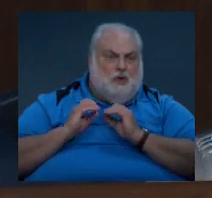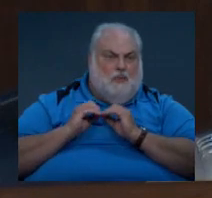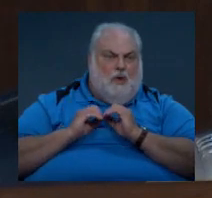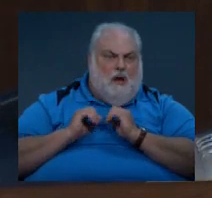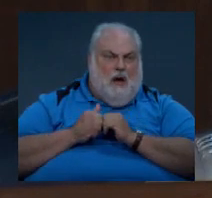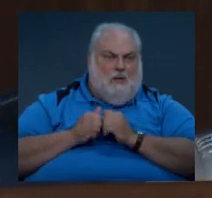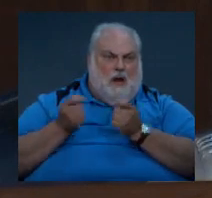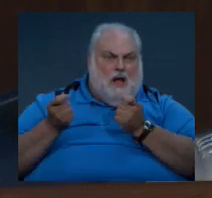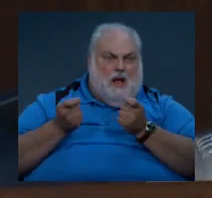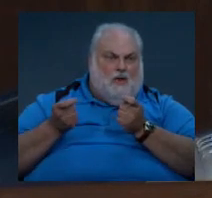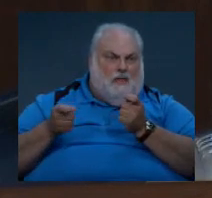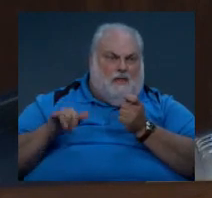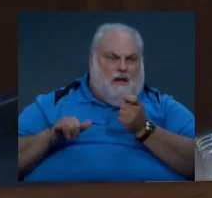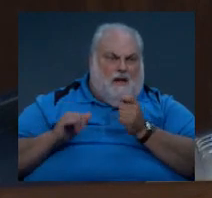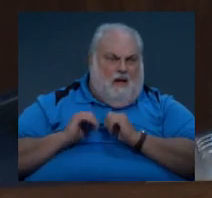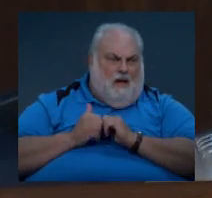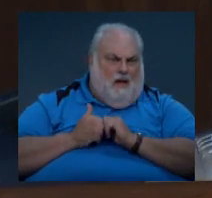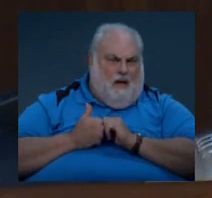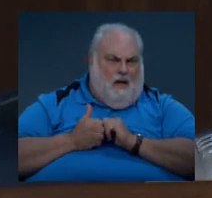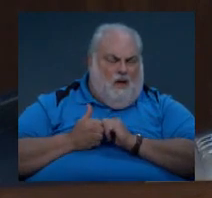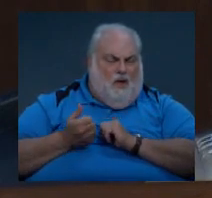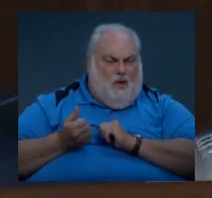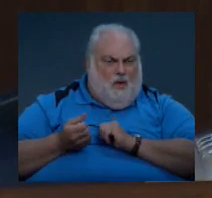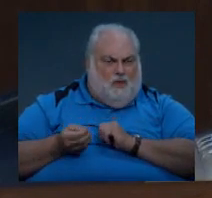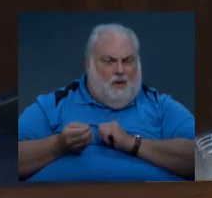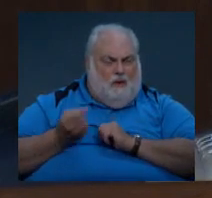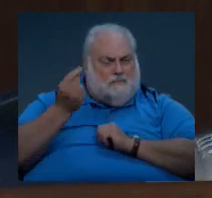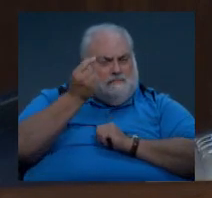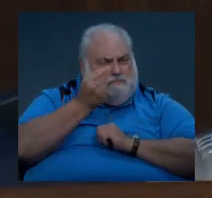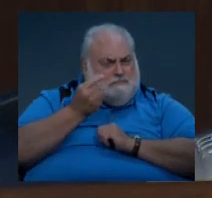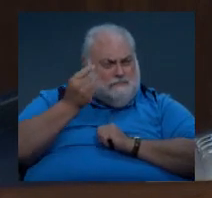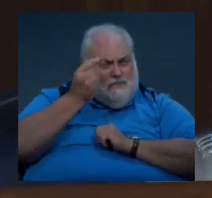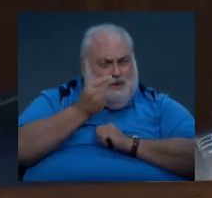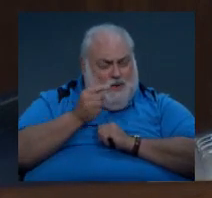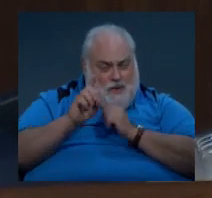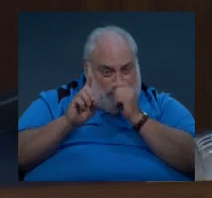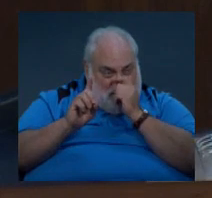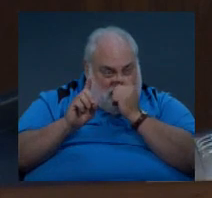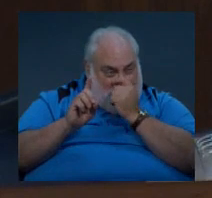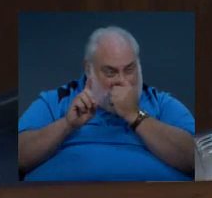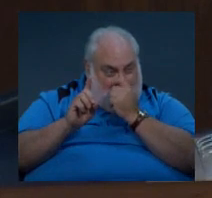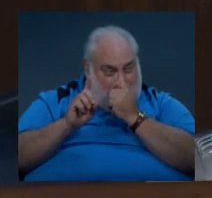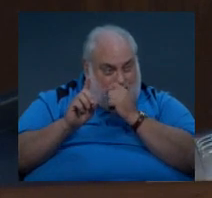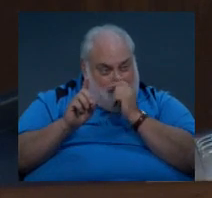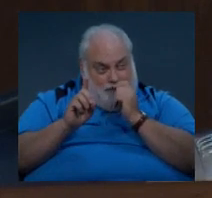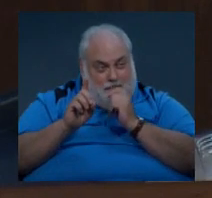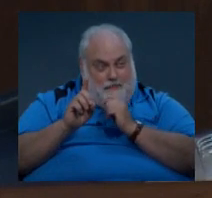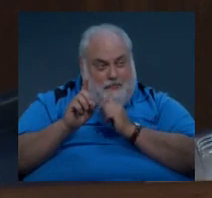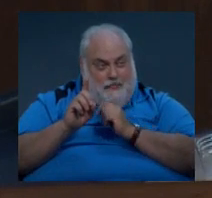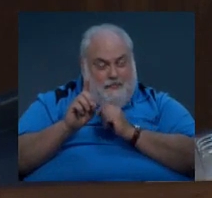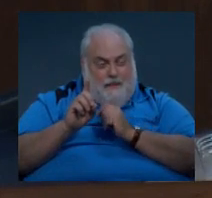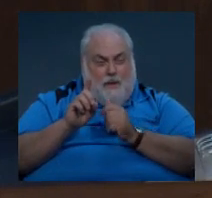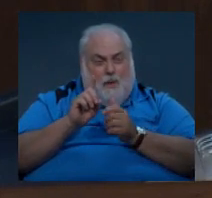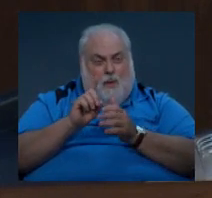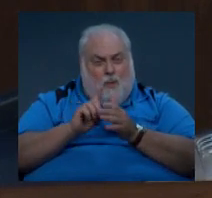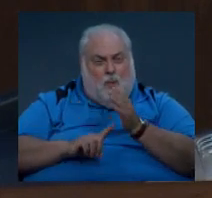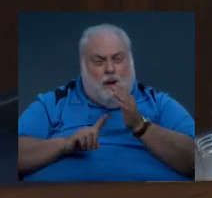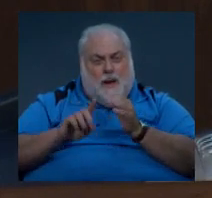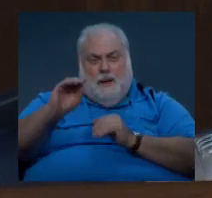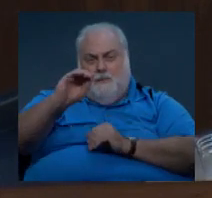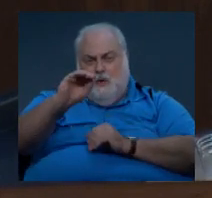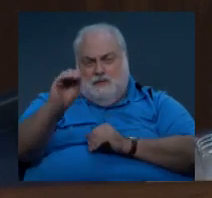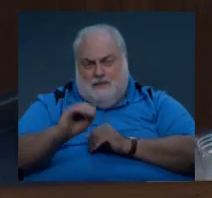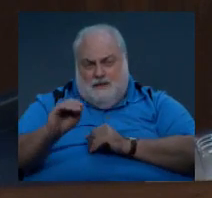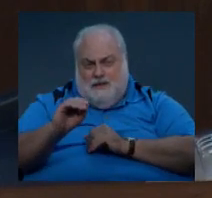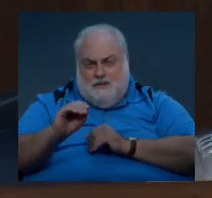going to deal with that? So I wondered if we know, and I could calculate this, but do you know what